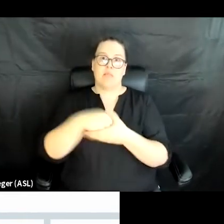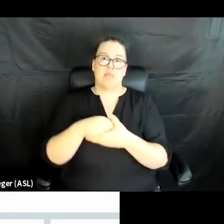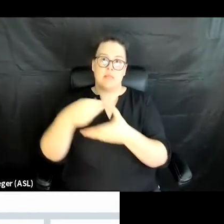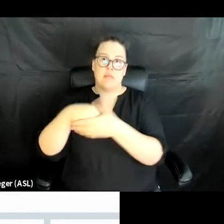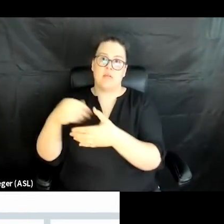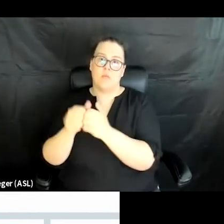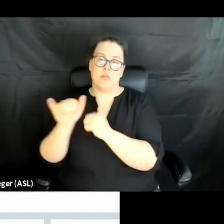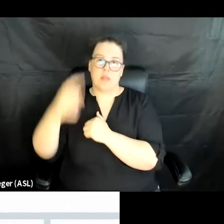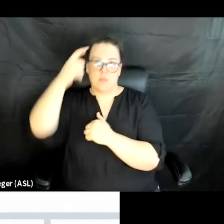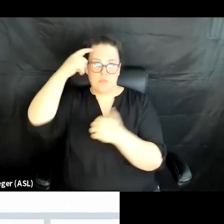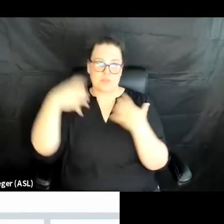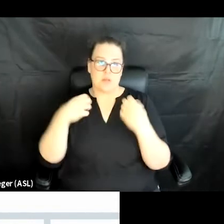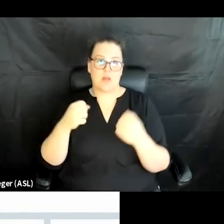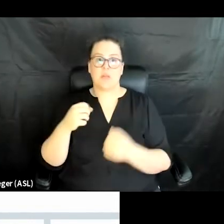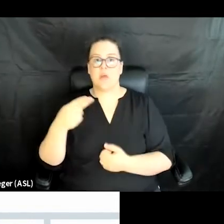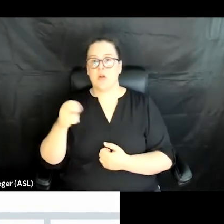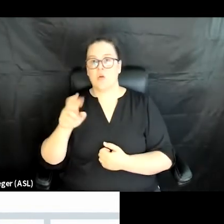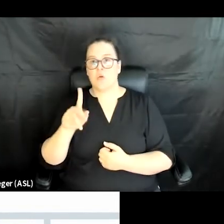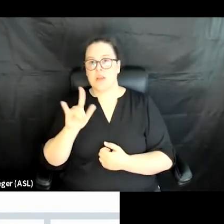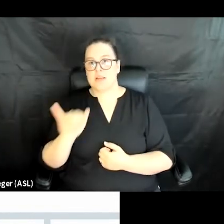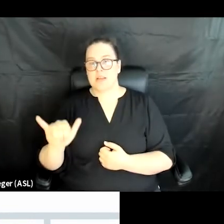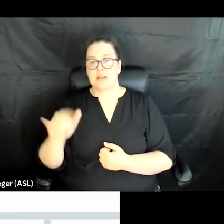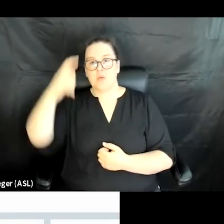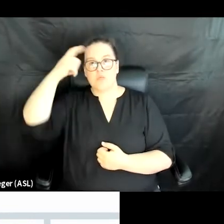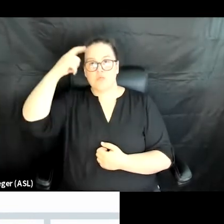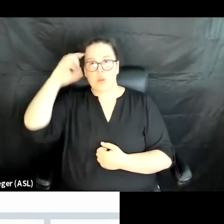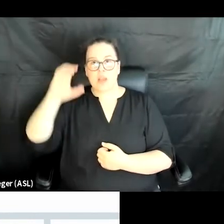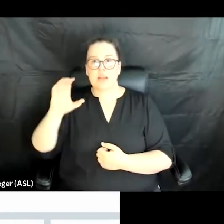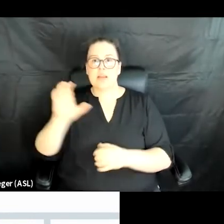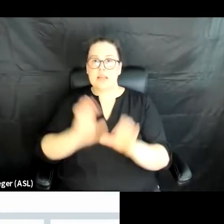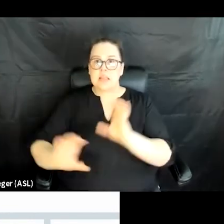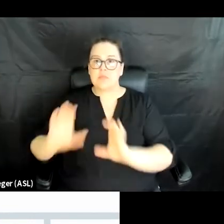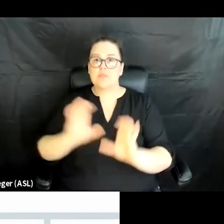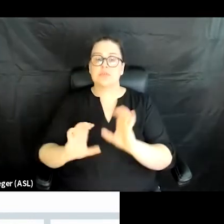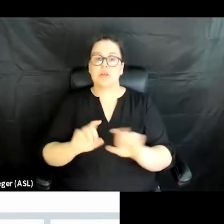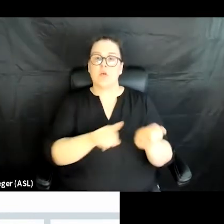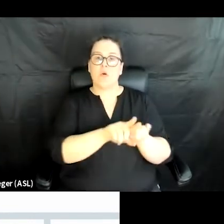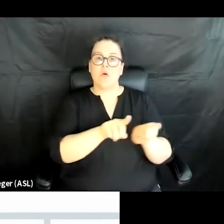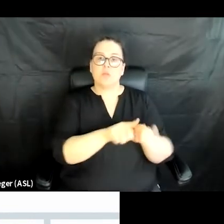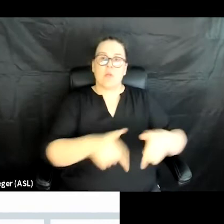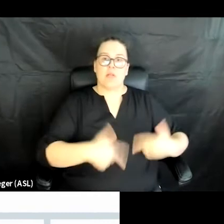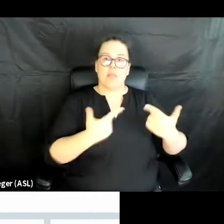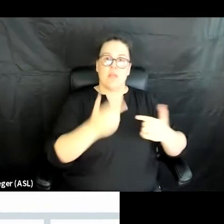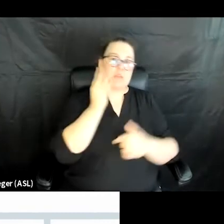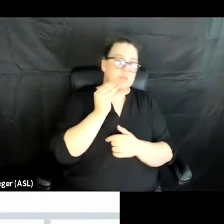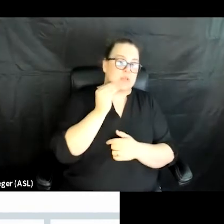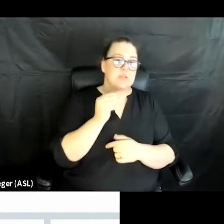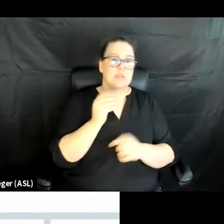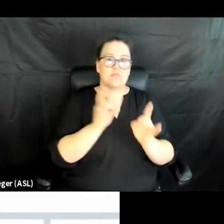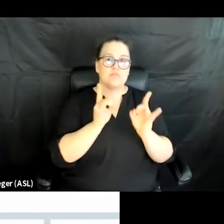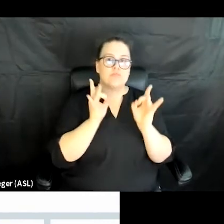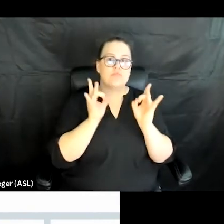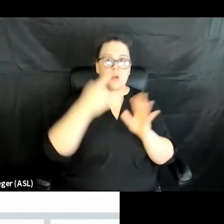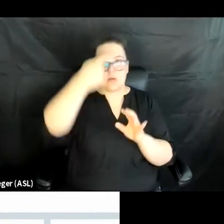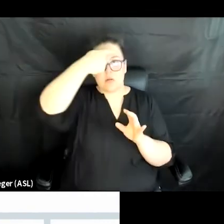as heredity or brain chemistry. Additionally, life experiences such as trauma, abuse, and family history of mental